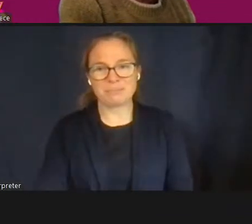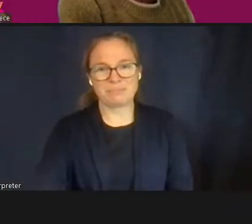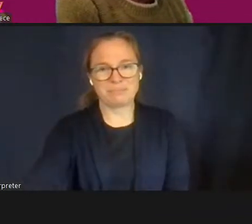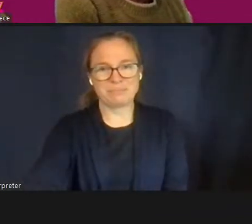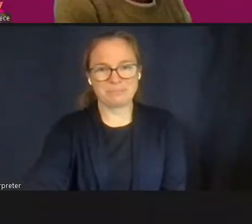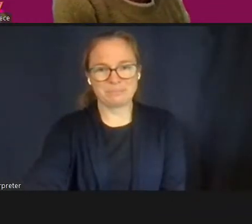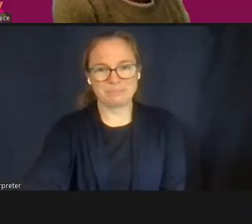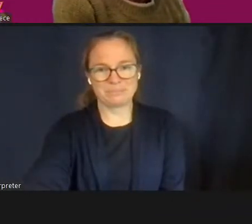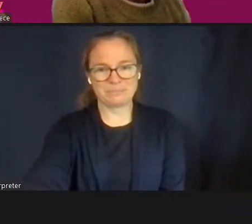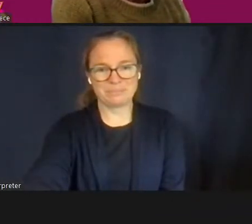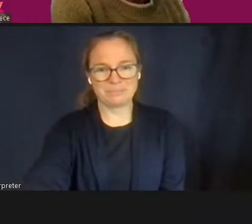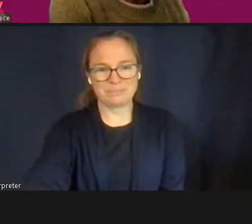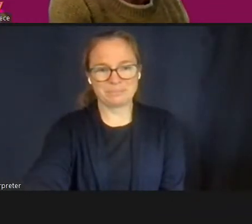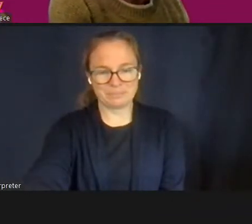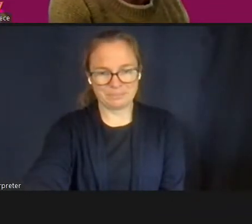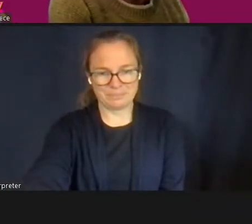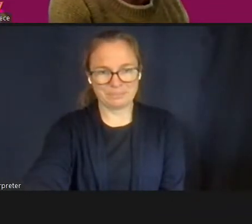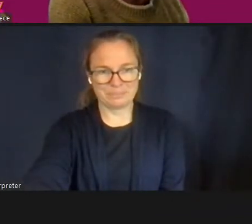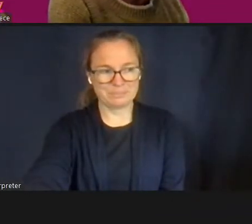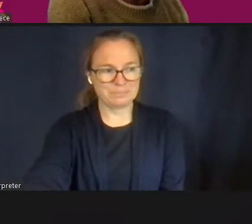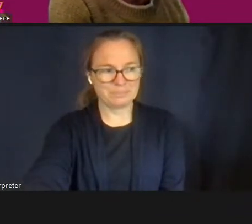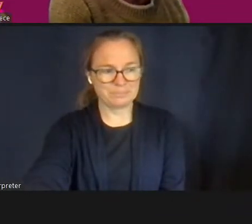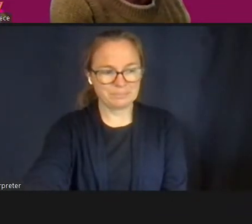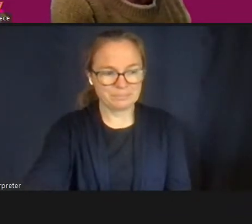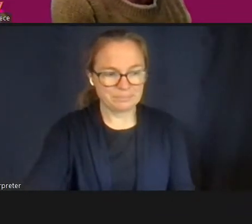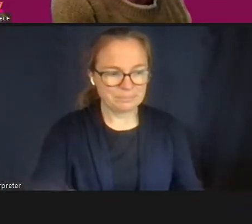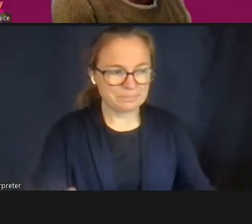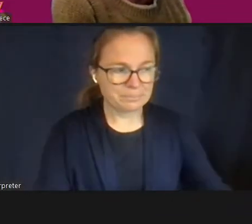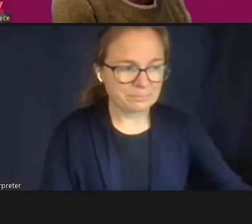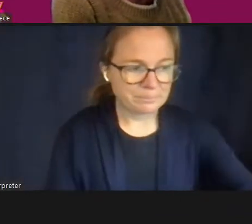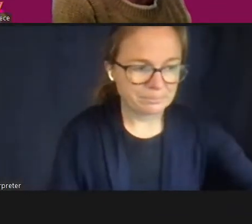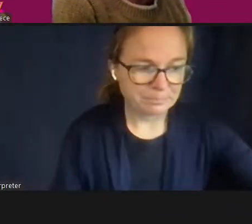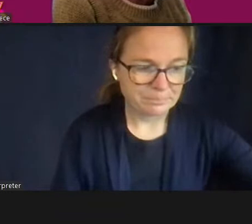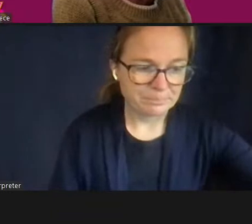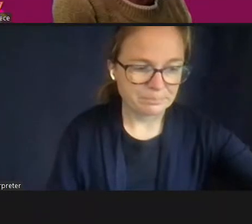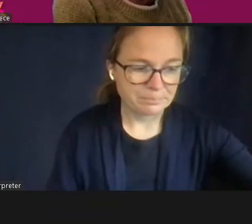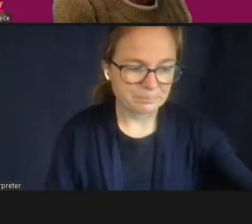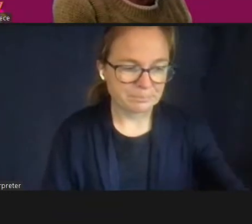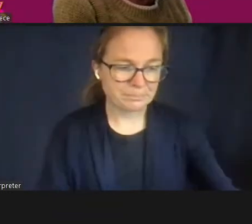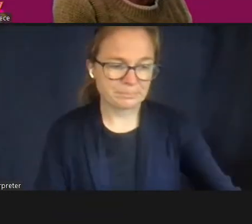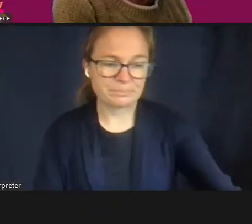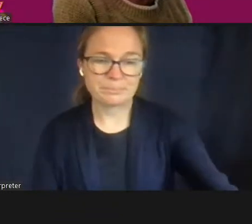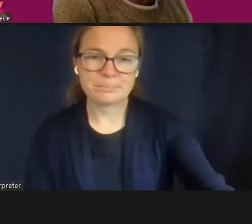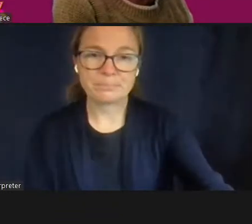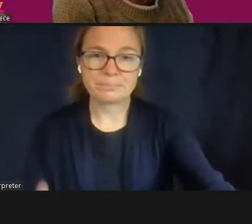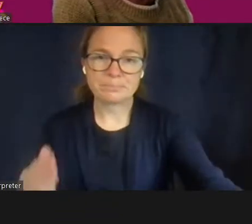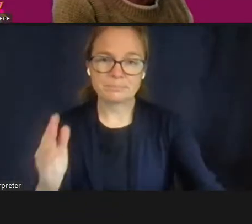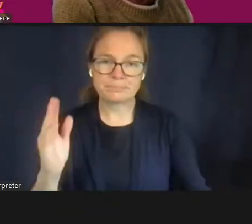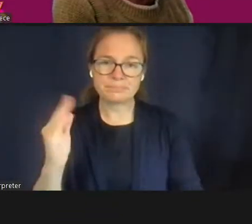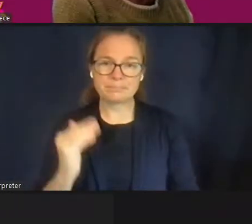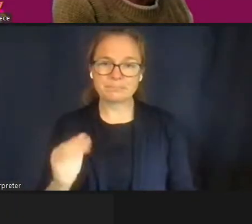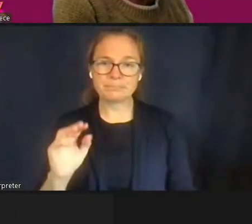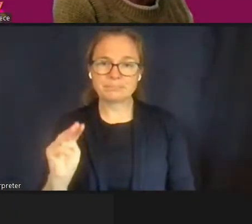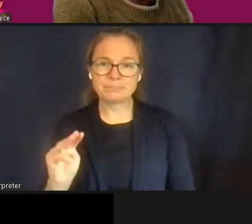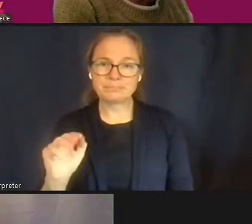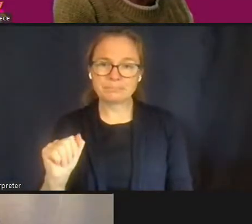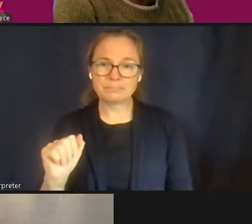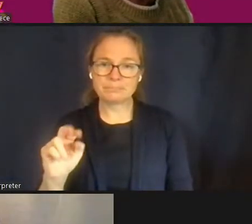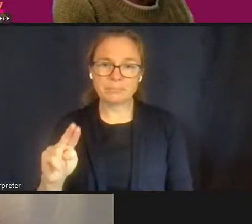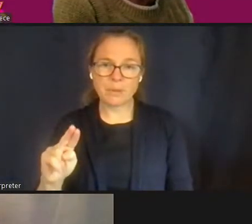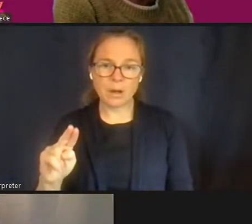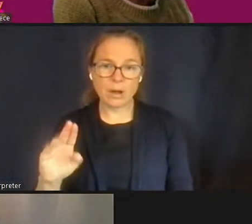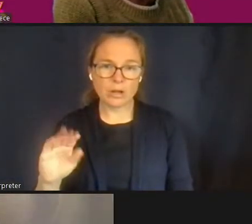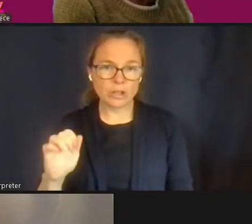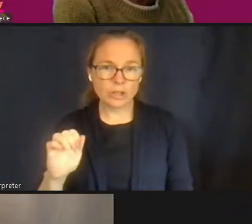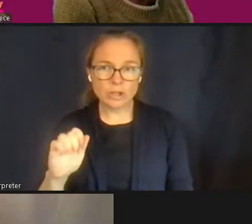Let's see if, thank you, Commissioner. I think Marshall had put a hand up earlier, but